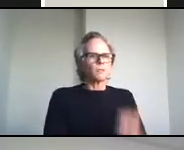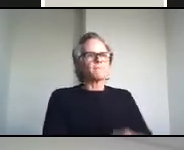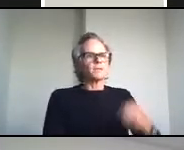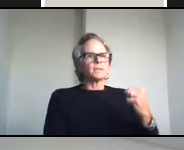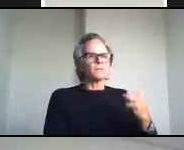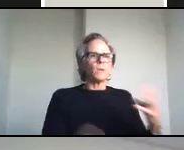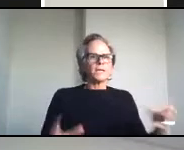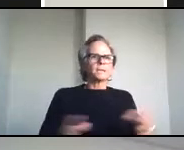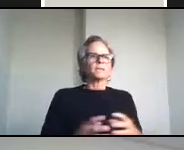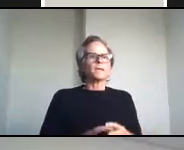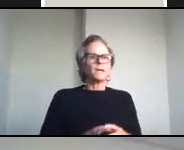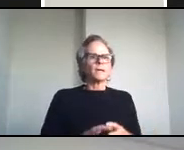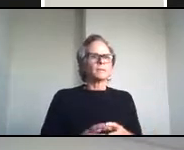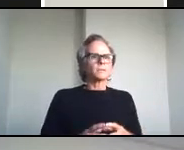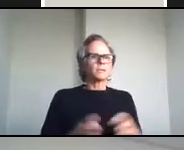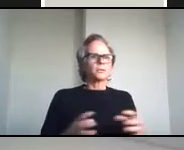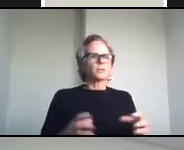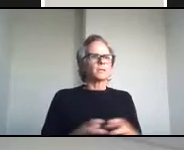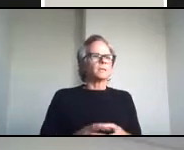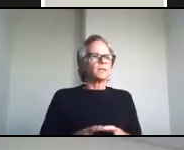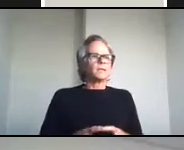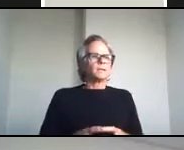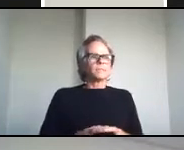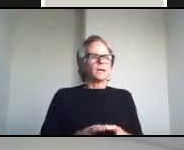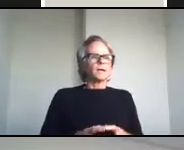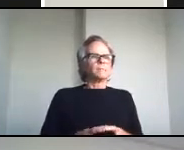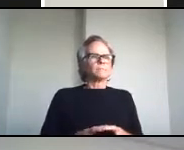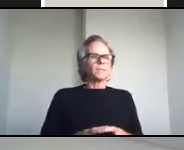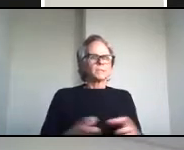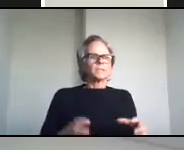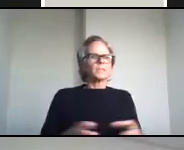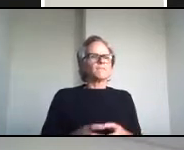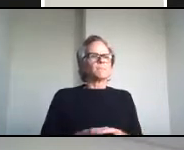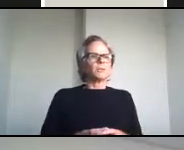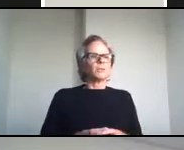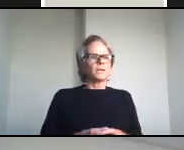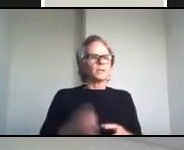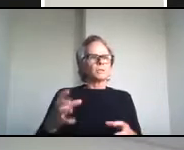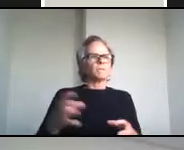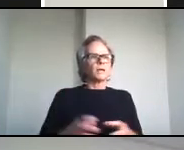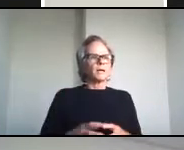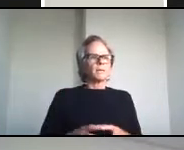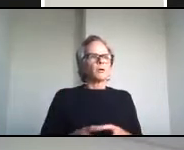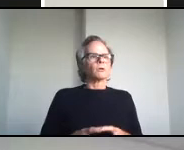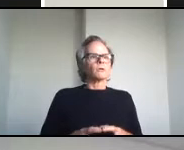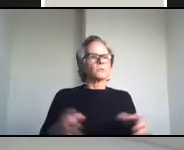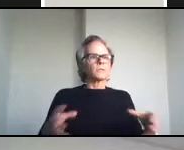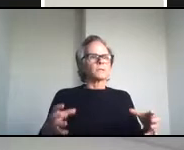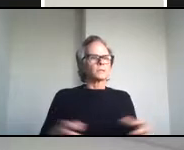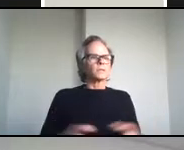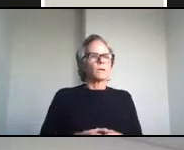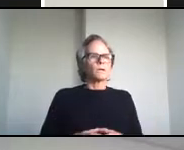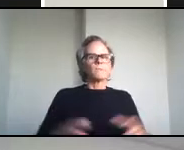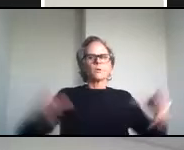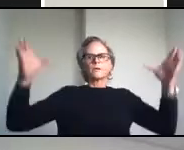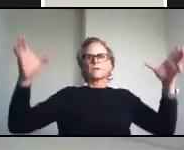substance, gravity, weight. It's literally, it is a significant building. I think Jim and I, my partner, would say